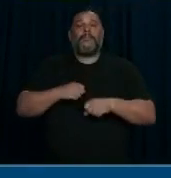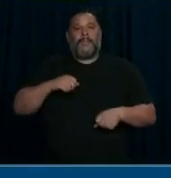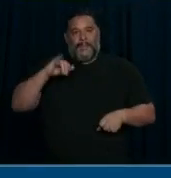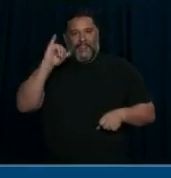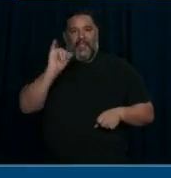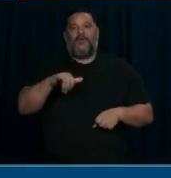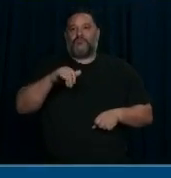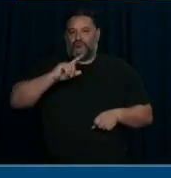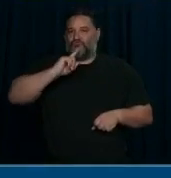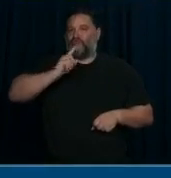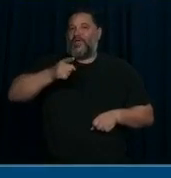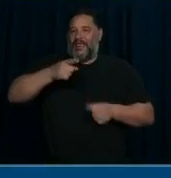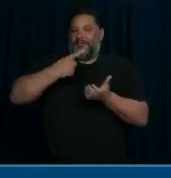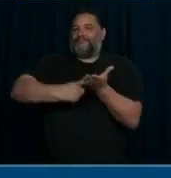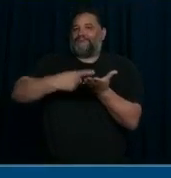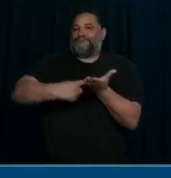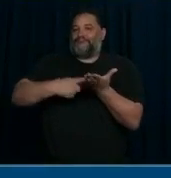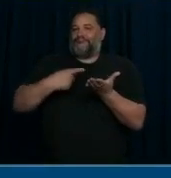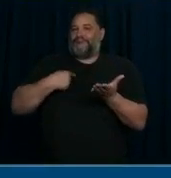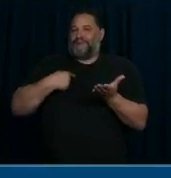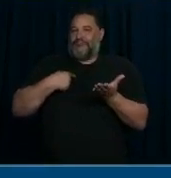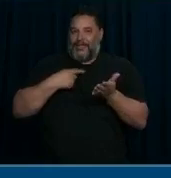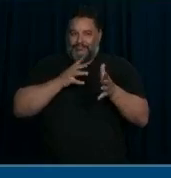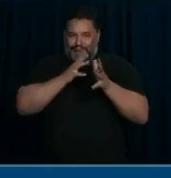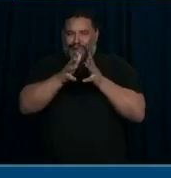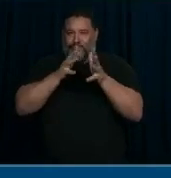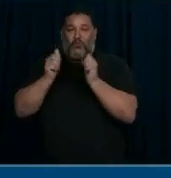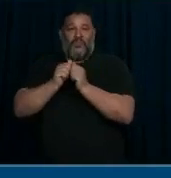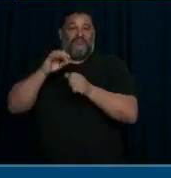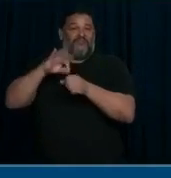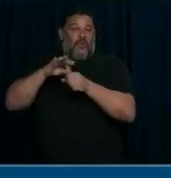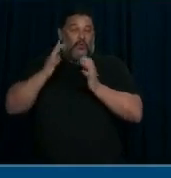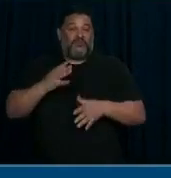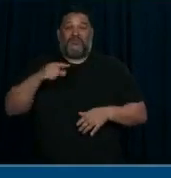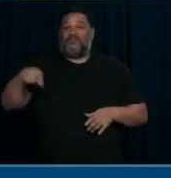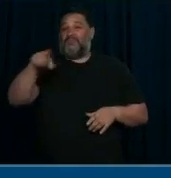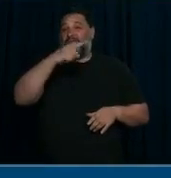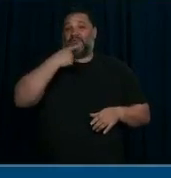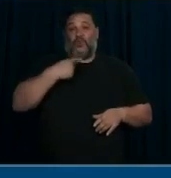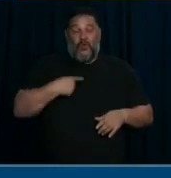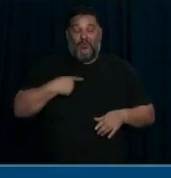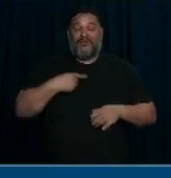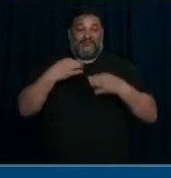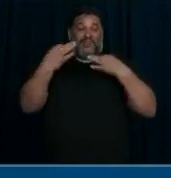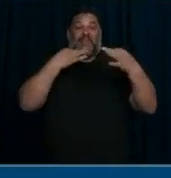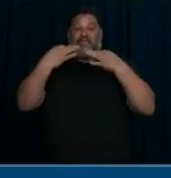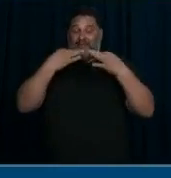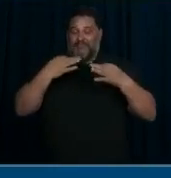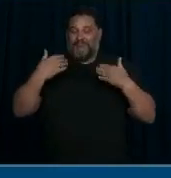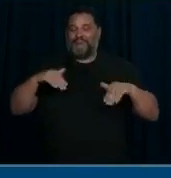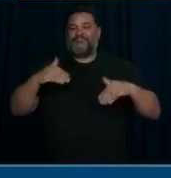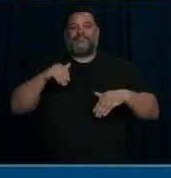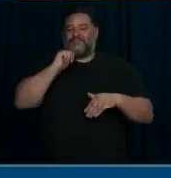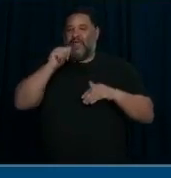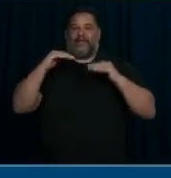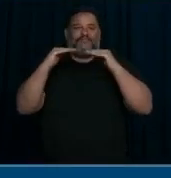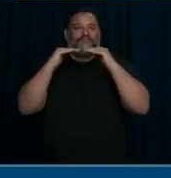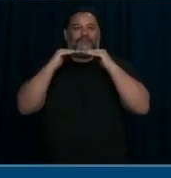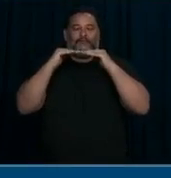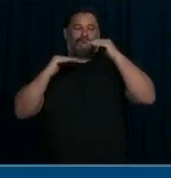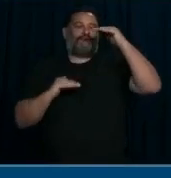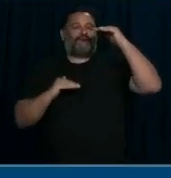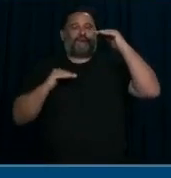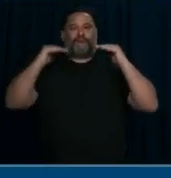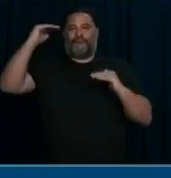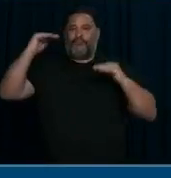the real conversations that we've had with the voters. And they've told me, they've explained these things to me, how it is uneven, how some people